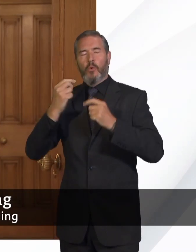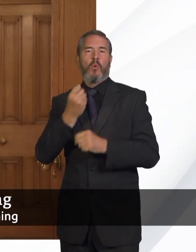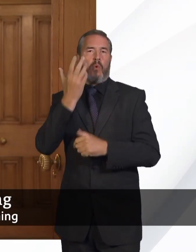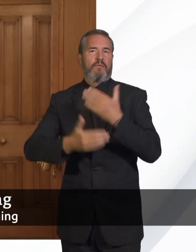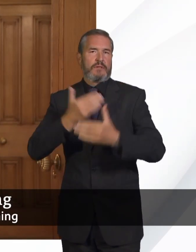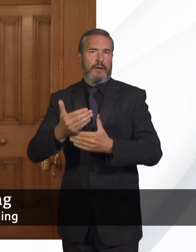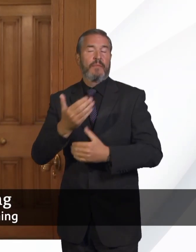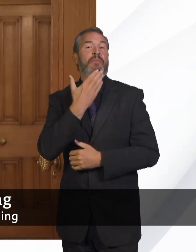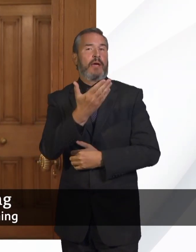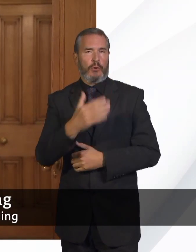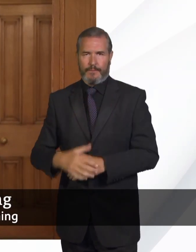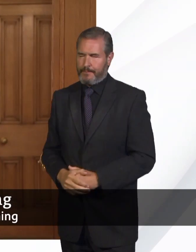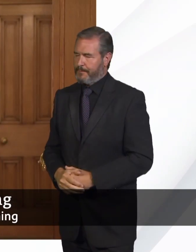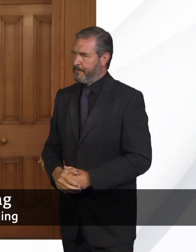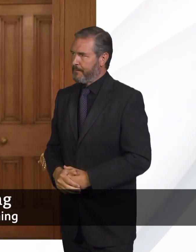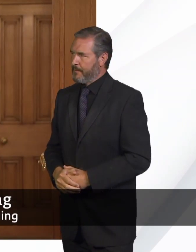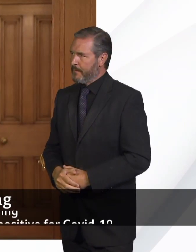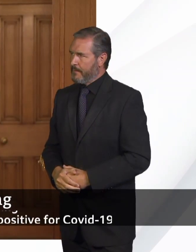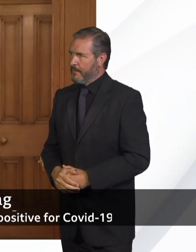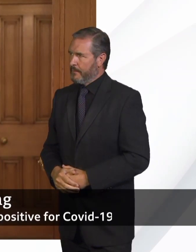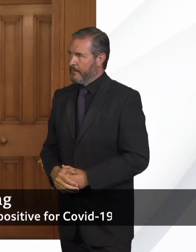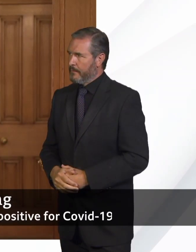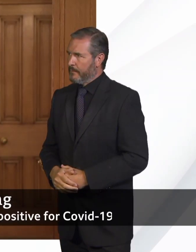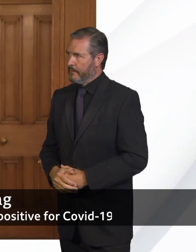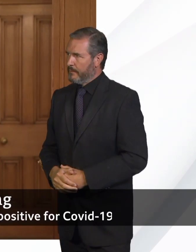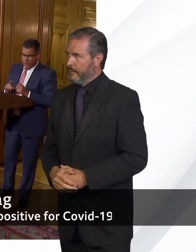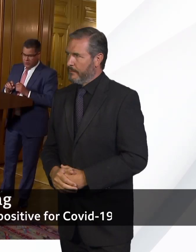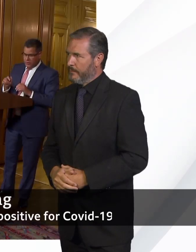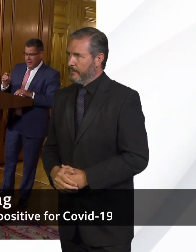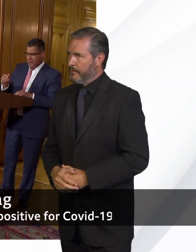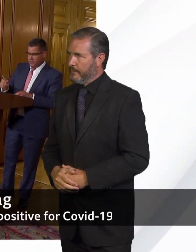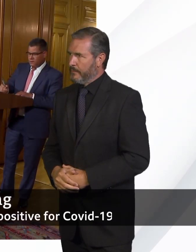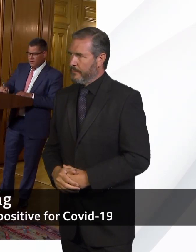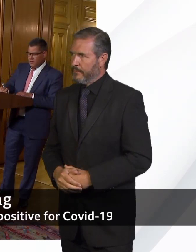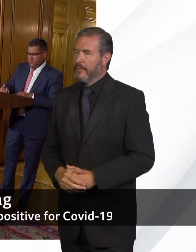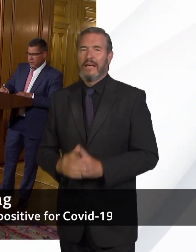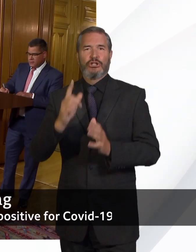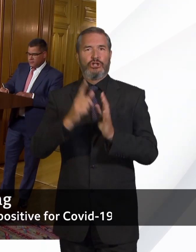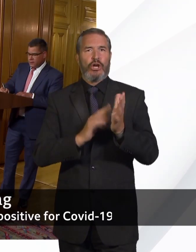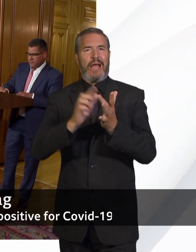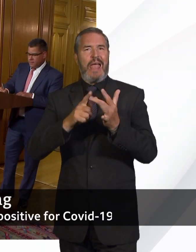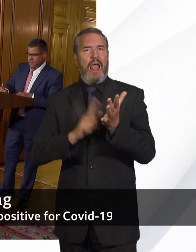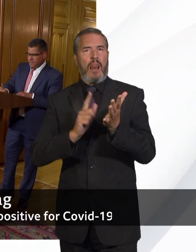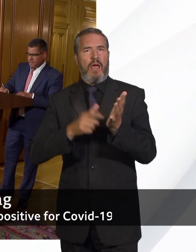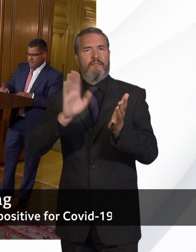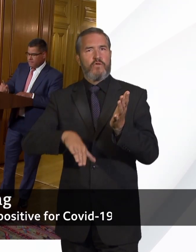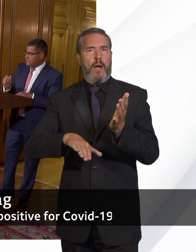review. Thank you very much for your questions. Can we move to Jill Hills from ITV?